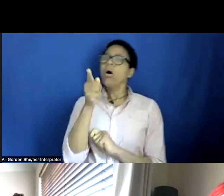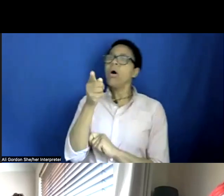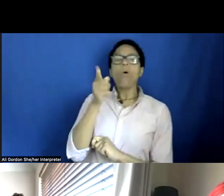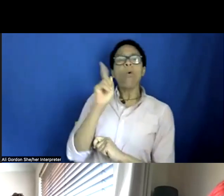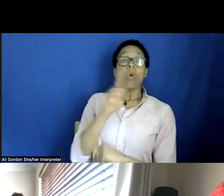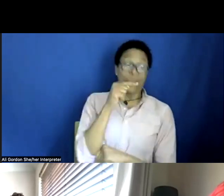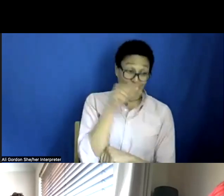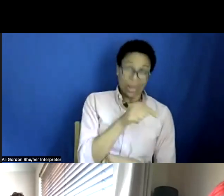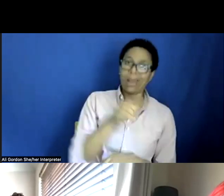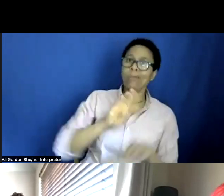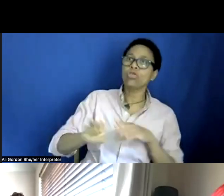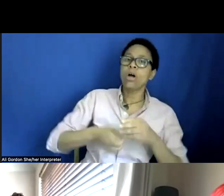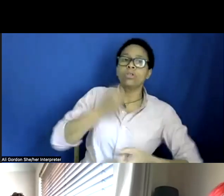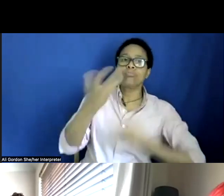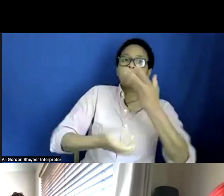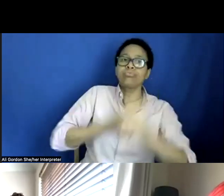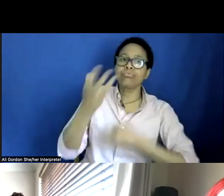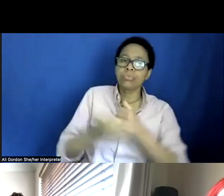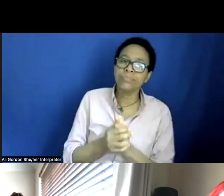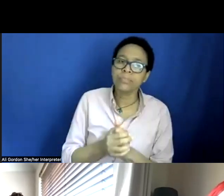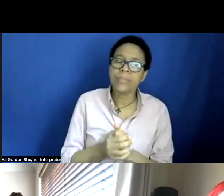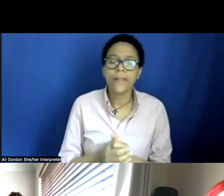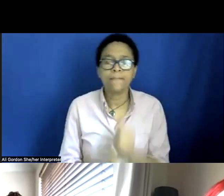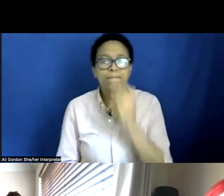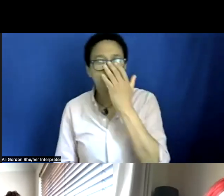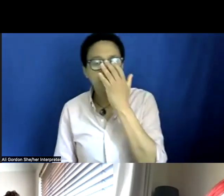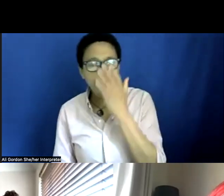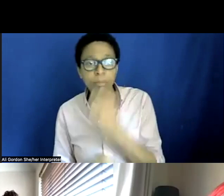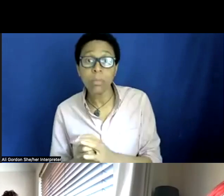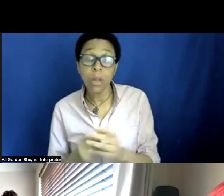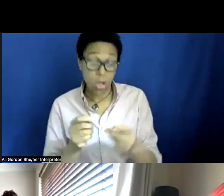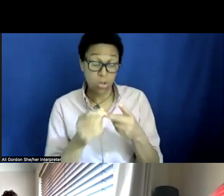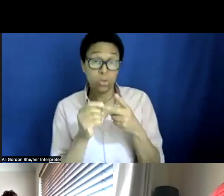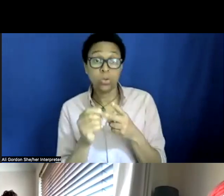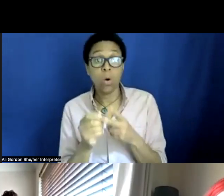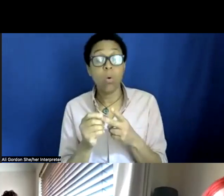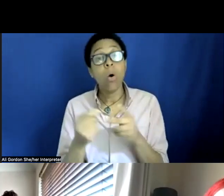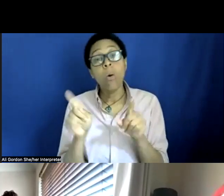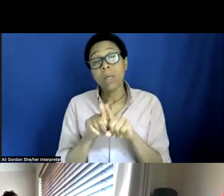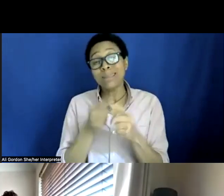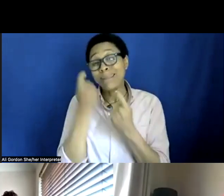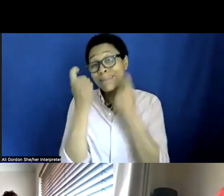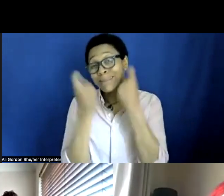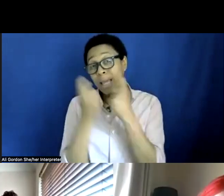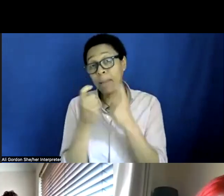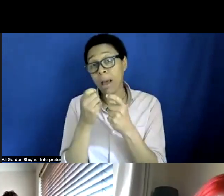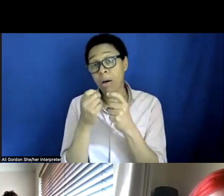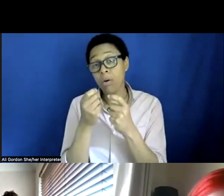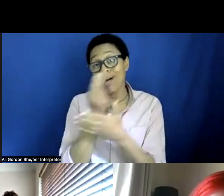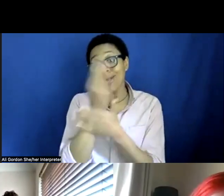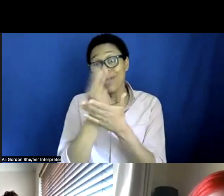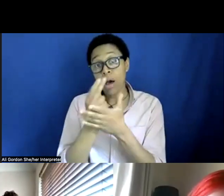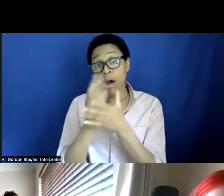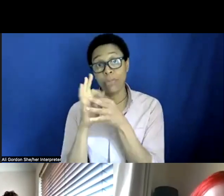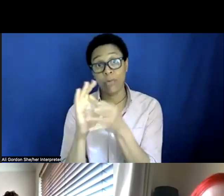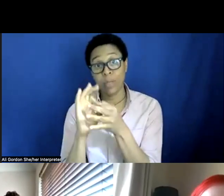trying to tell. Two, on a prospect of the art therapist, I have to lean, because I am researching